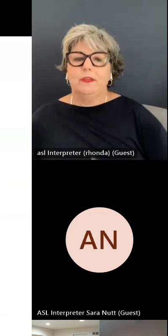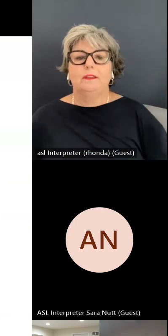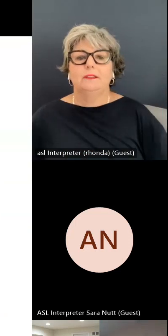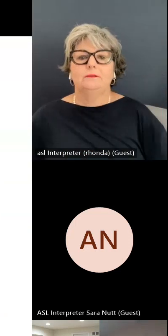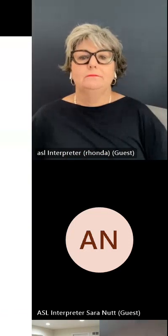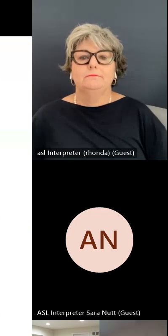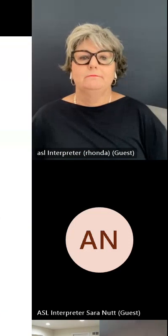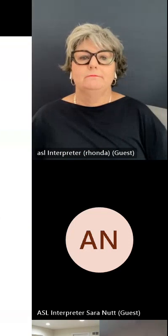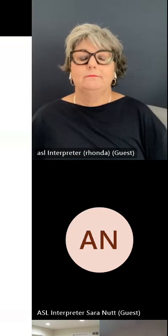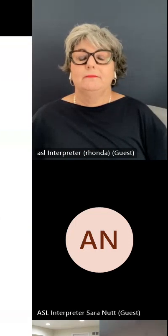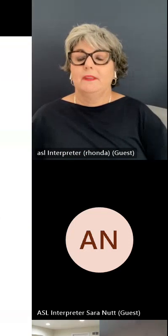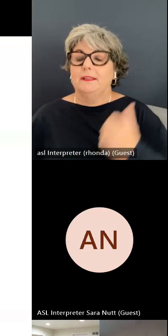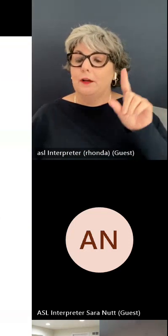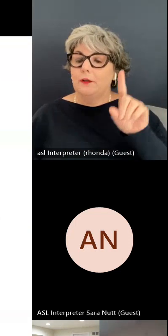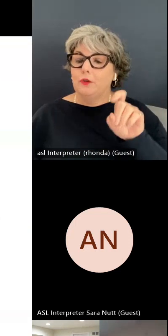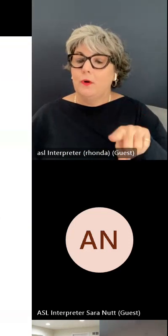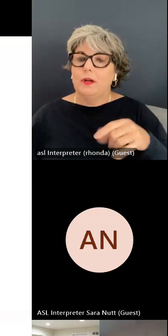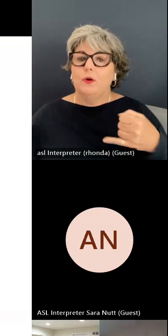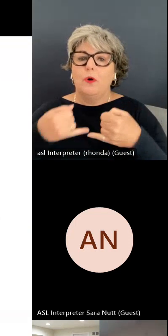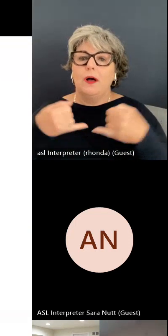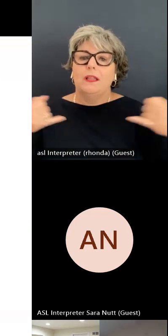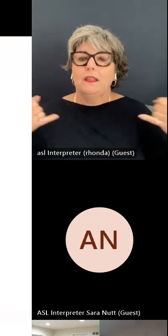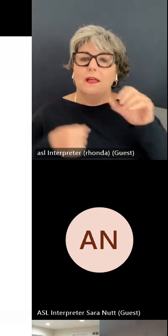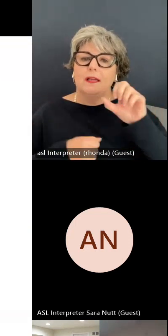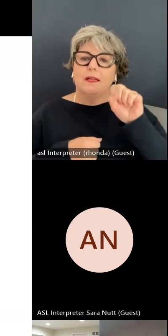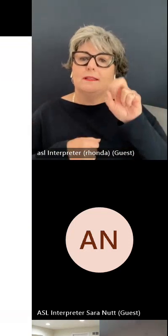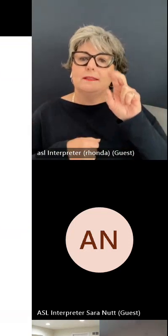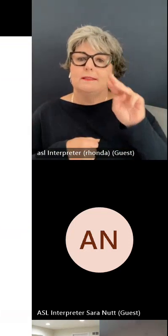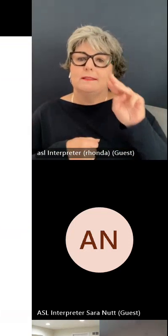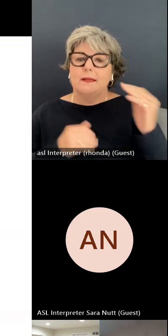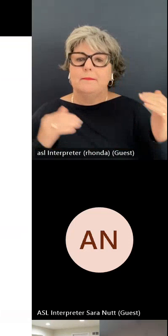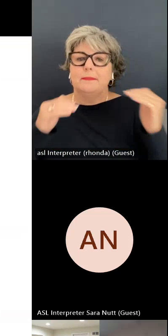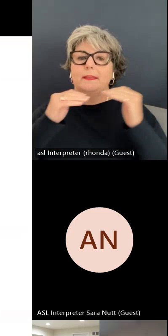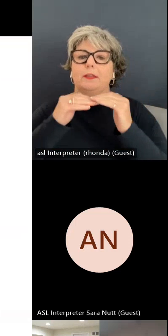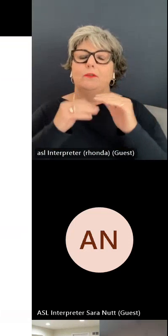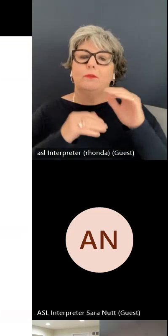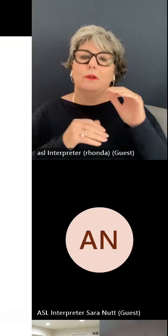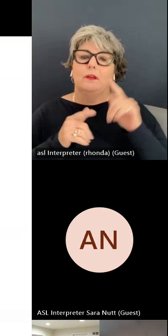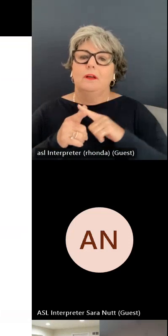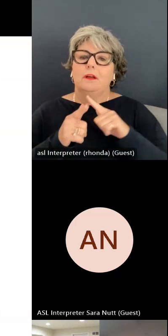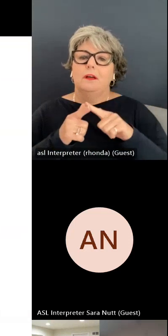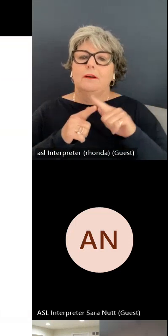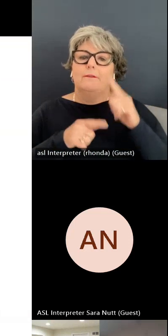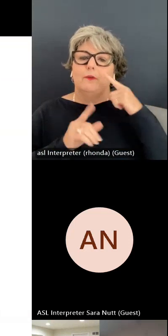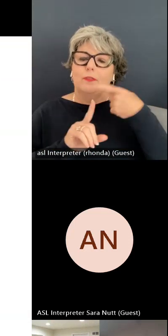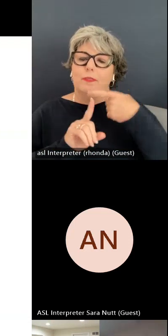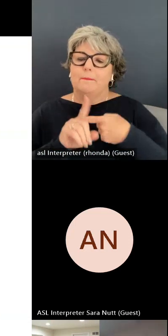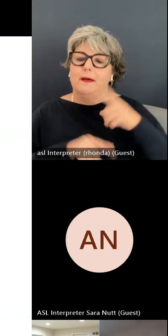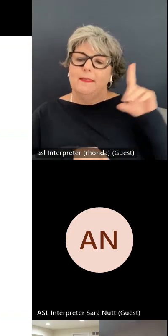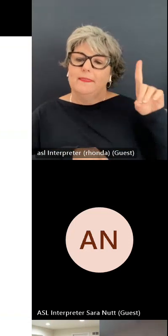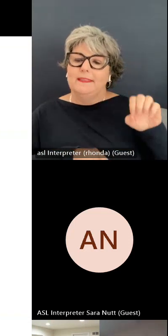Okay, what line sum to equal discretionary outlays net for December?